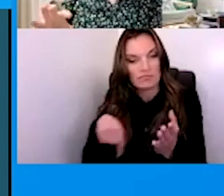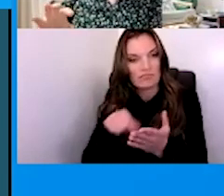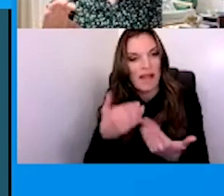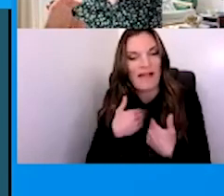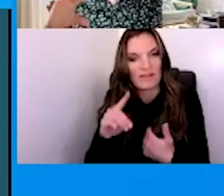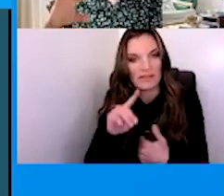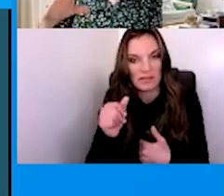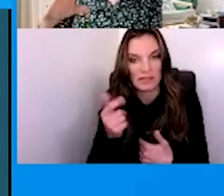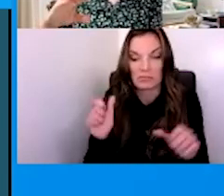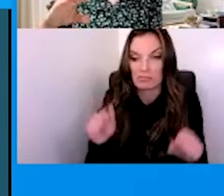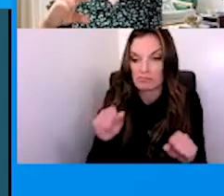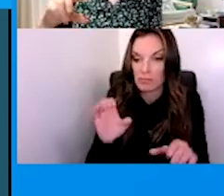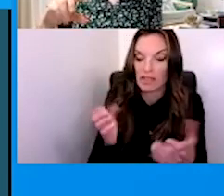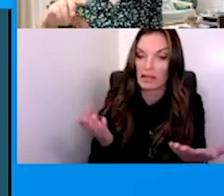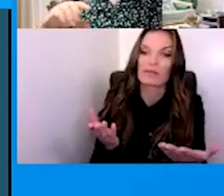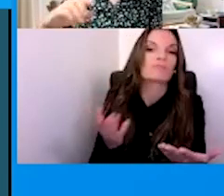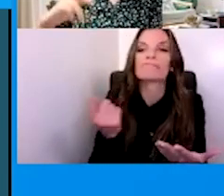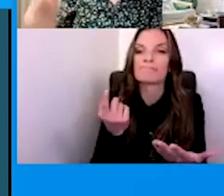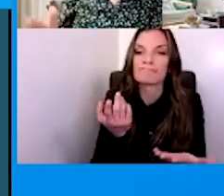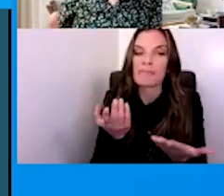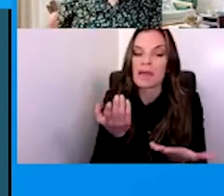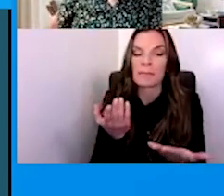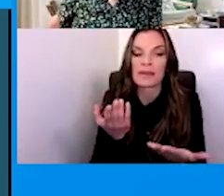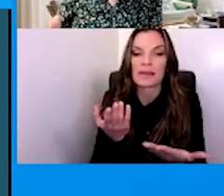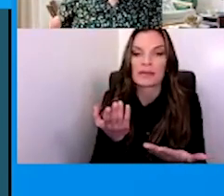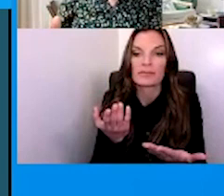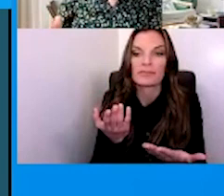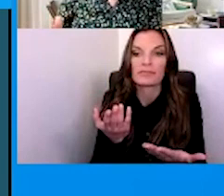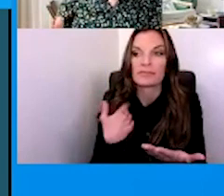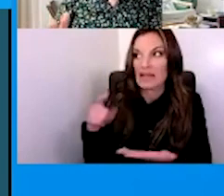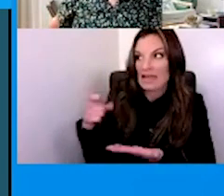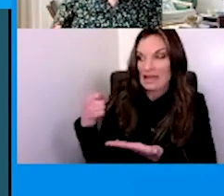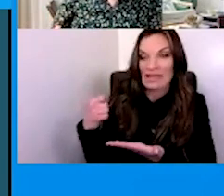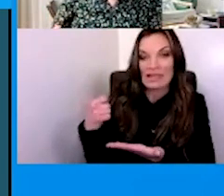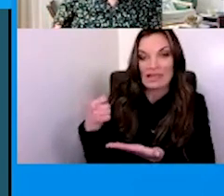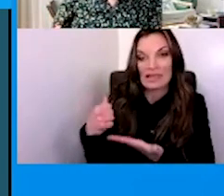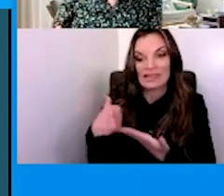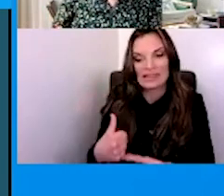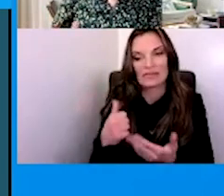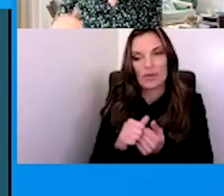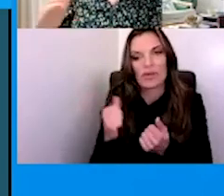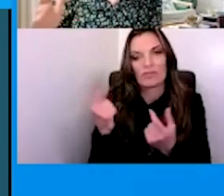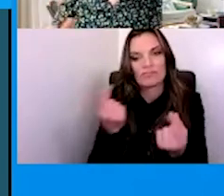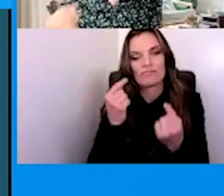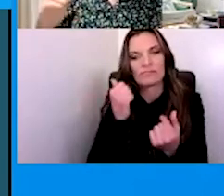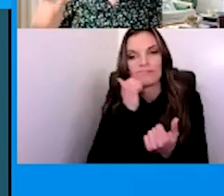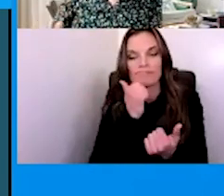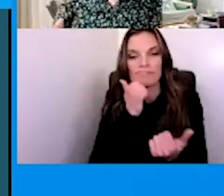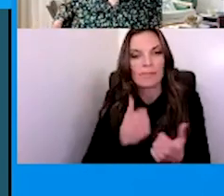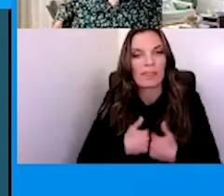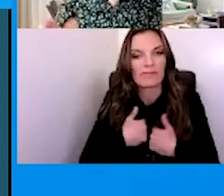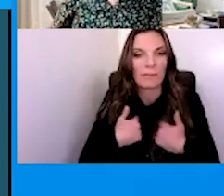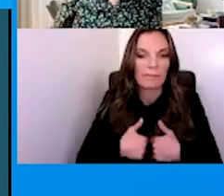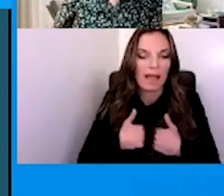may have someone who both needs assistance in their activities of daily living, like